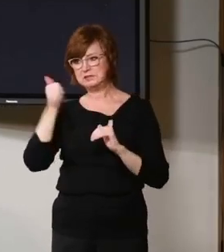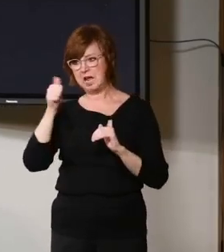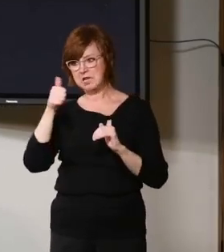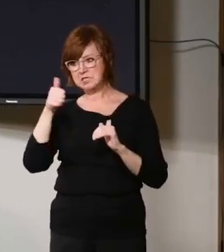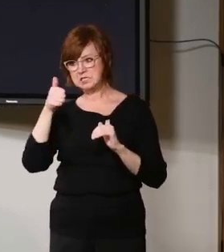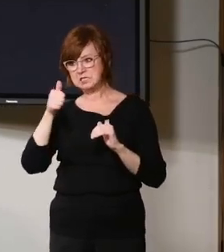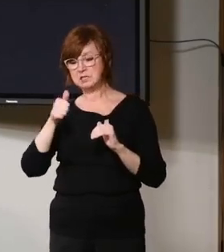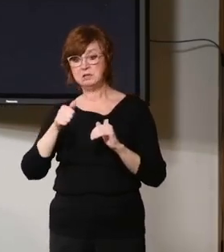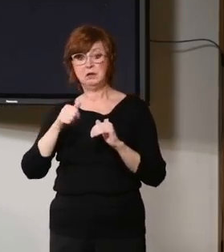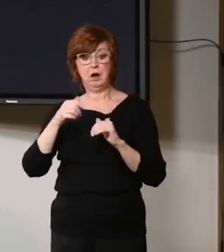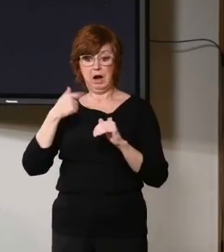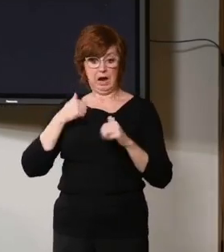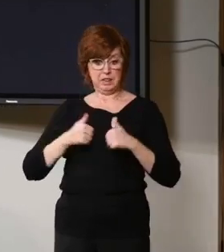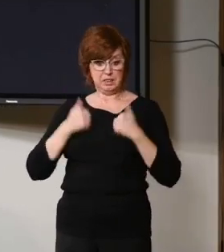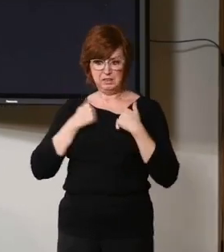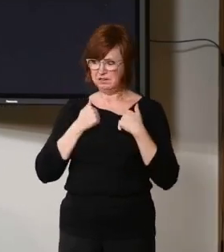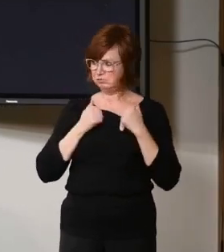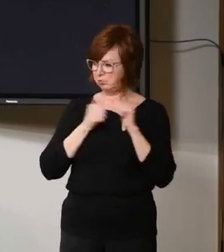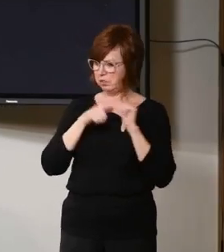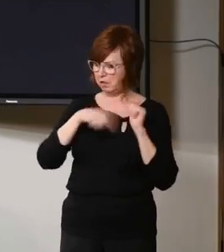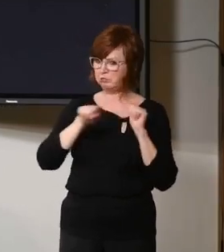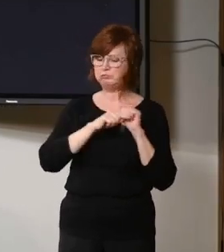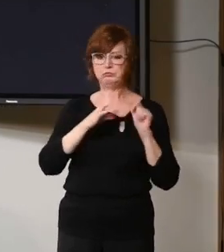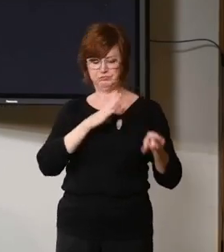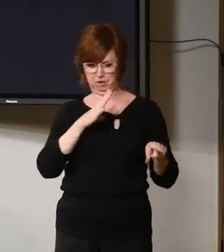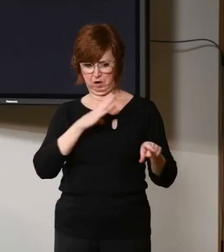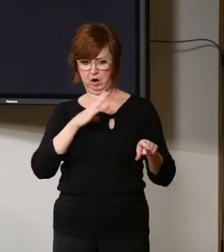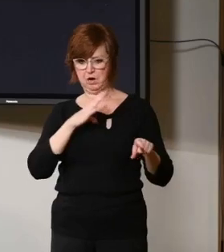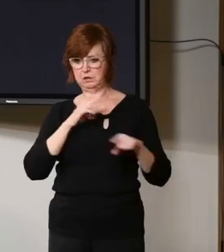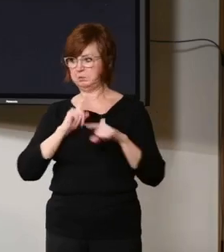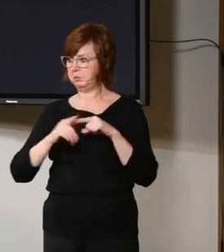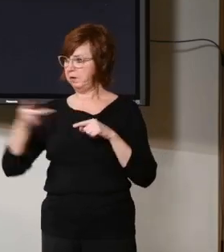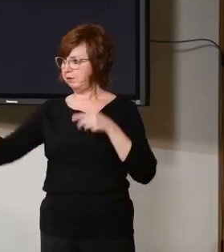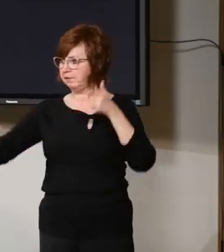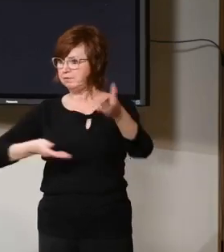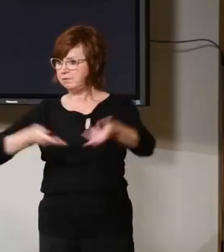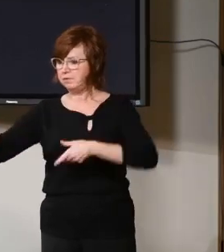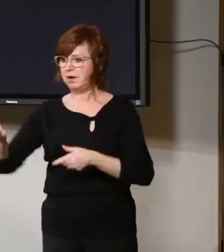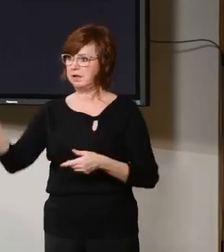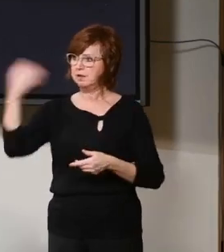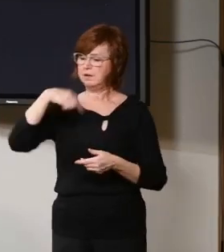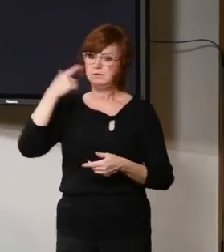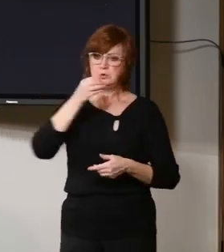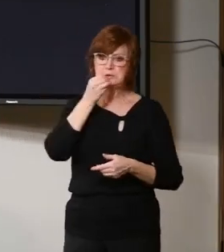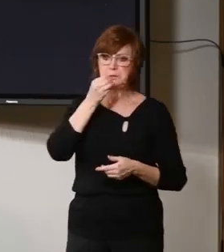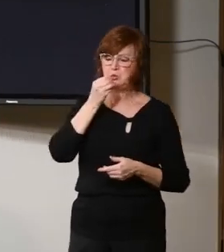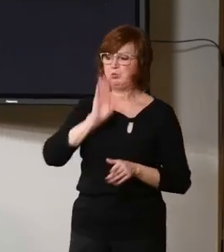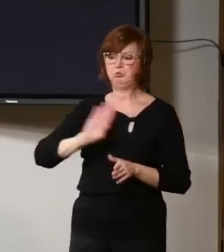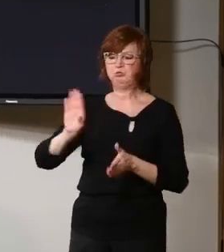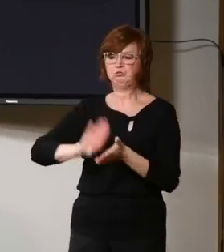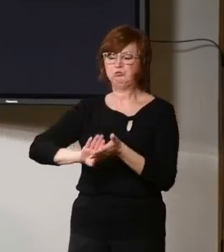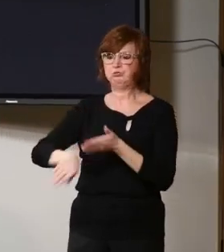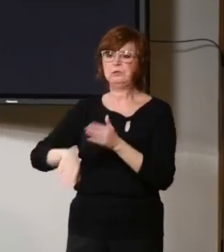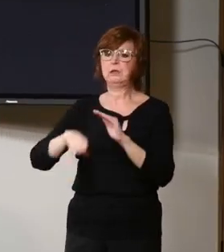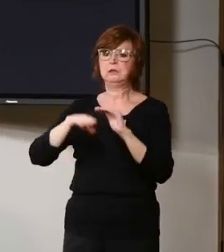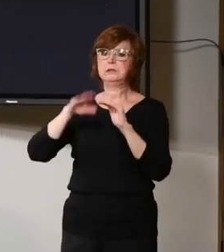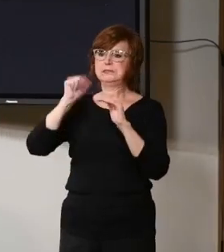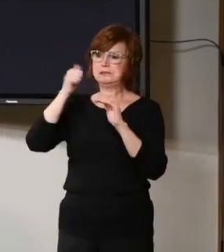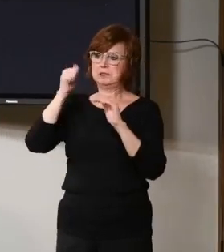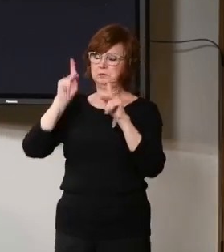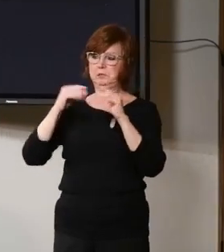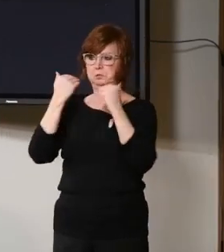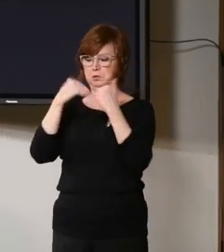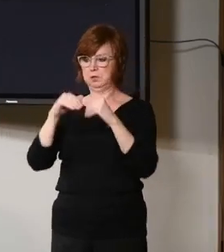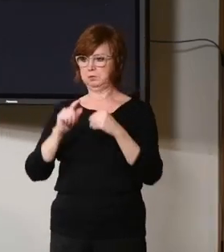is critical. It seems harsh, but that is critical to limit further transmission. Similarly, if you are going to work as an essential